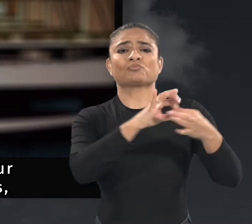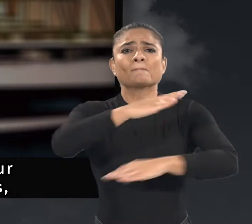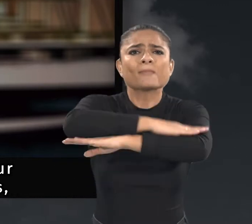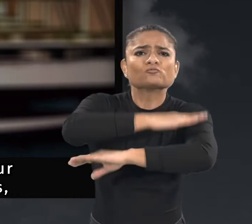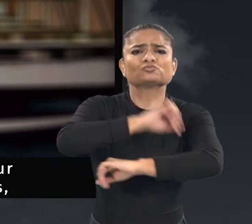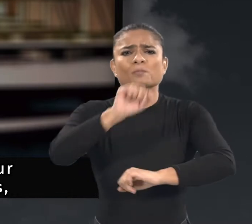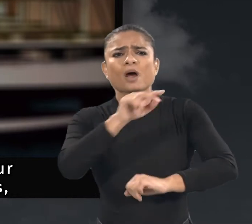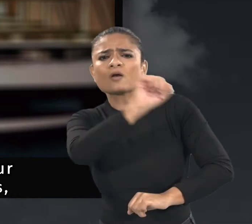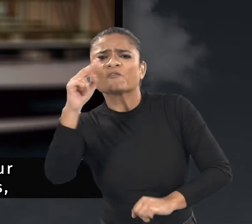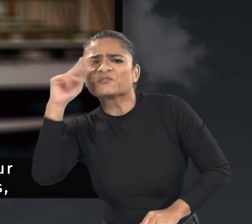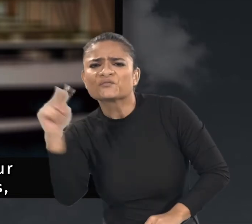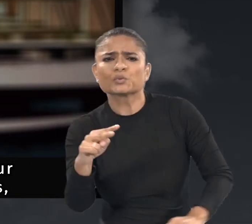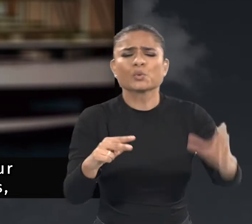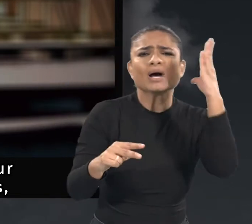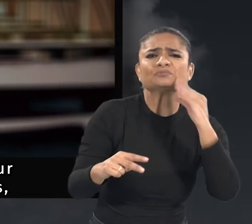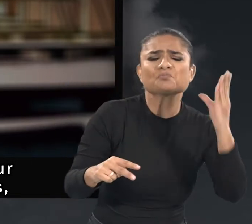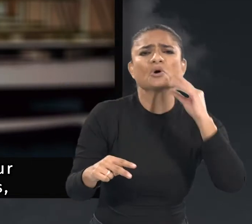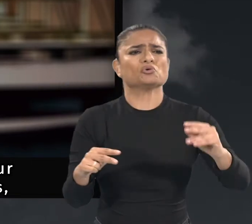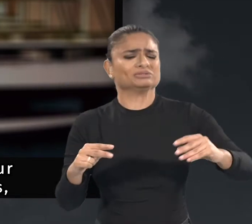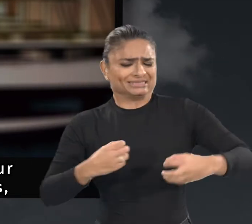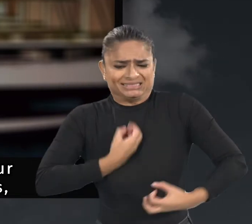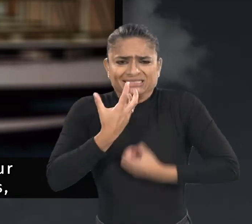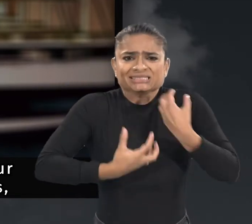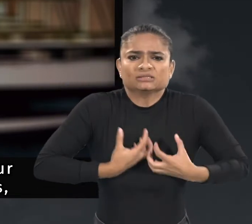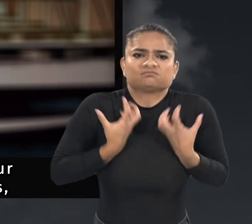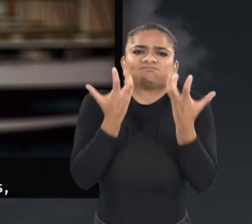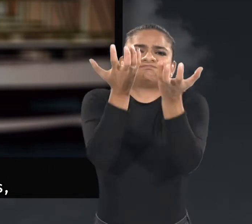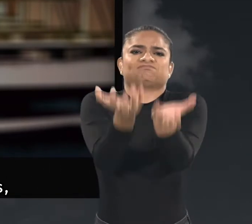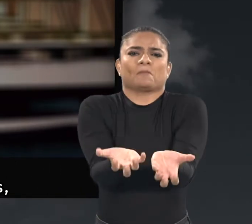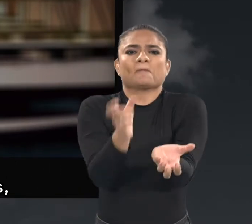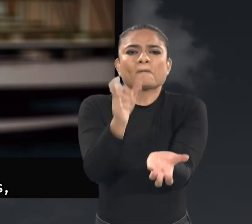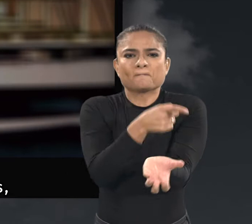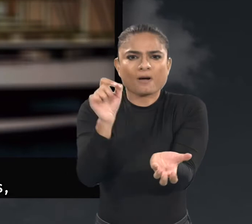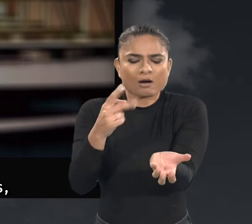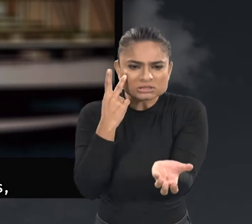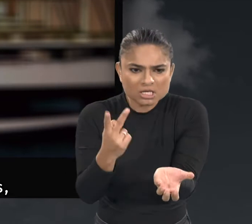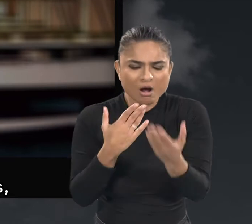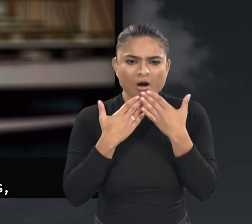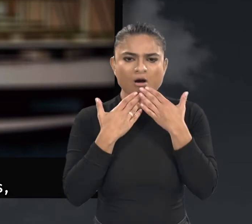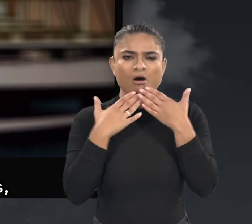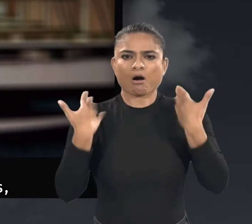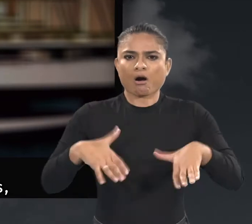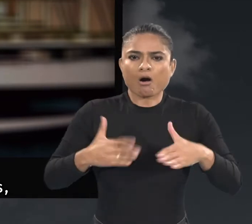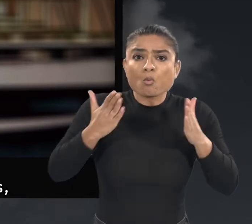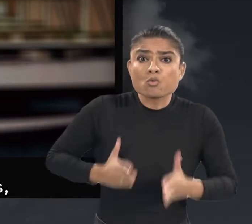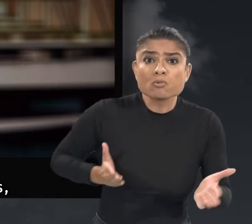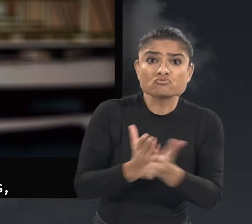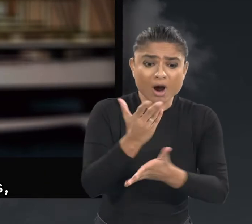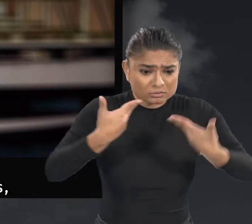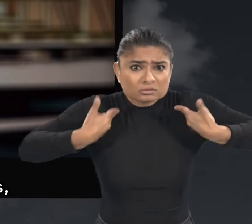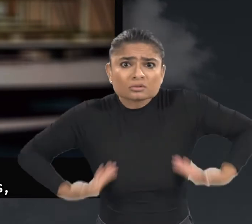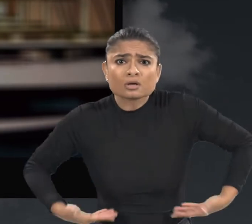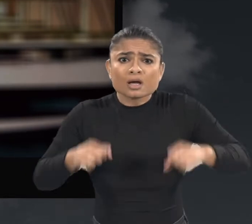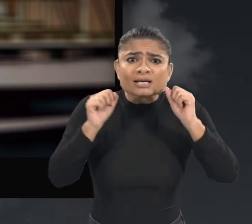platform to share our views, our perspectives, our experiences, and kind of make people understand and show them that we are